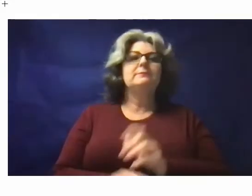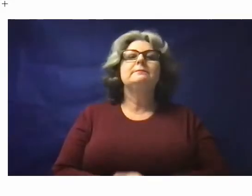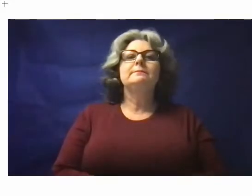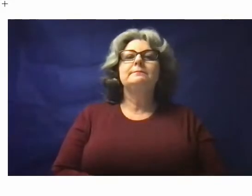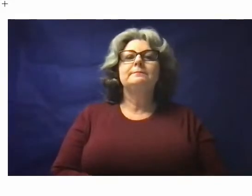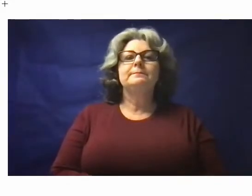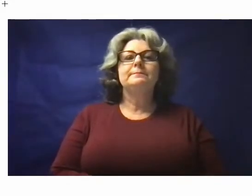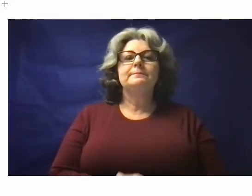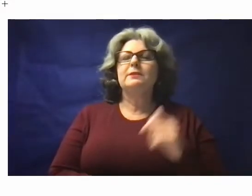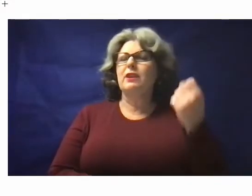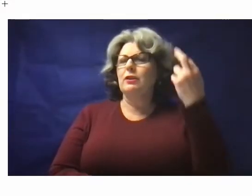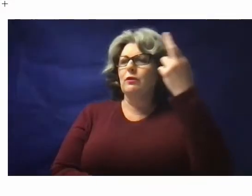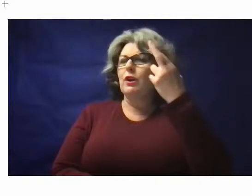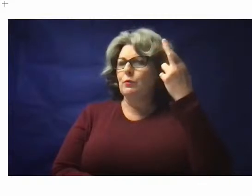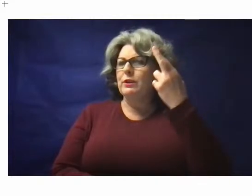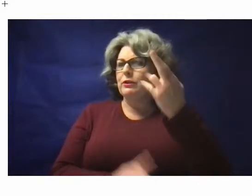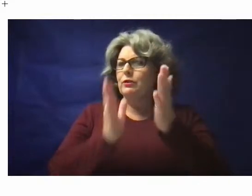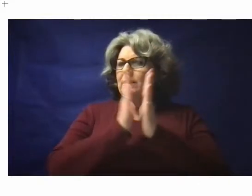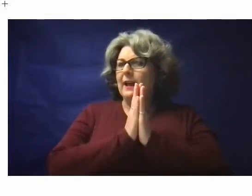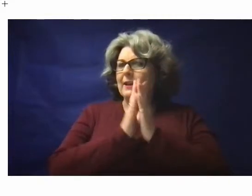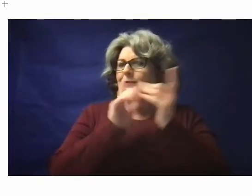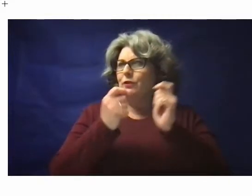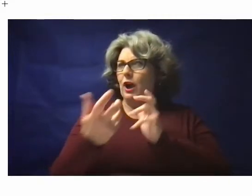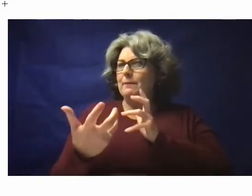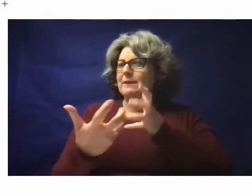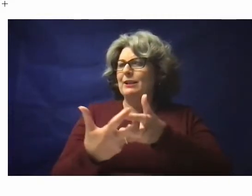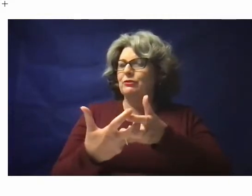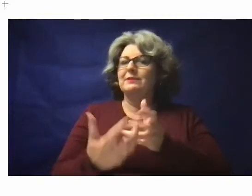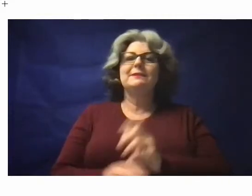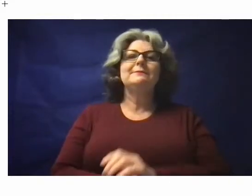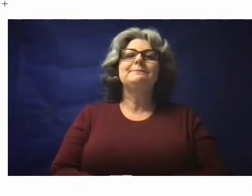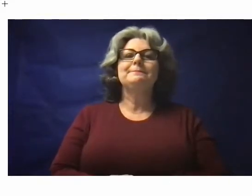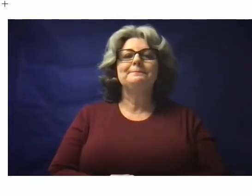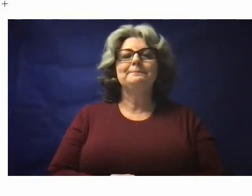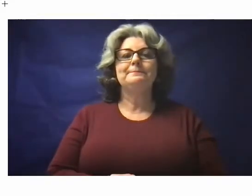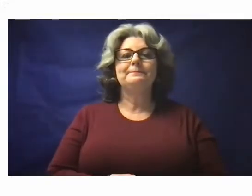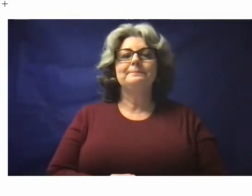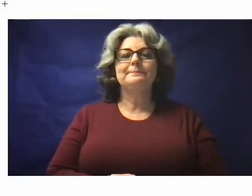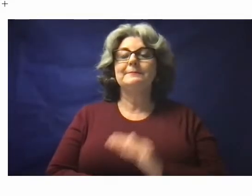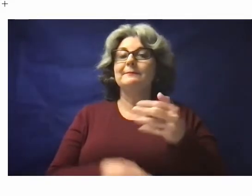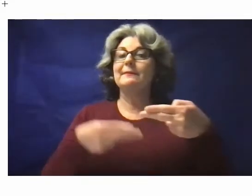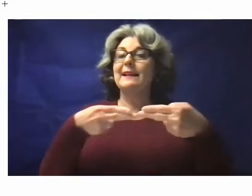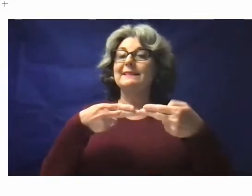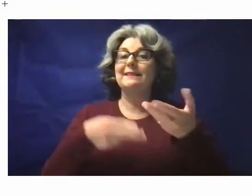as well, the ones that are listed. Next slide, please.